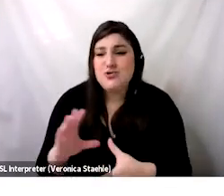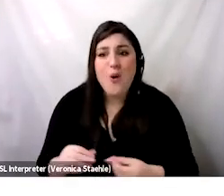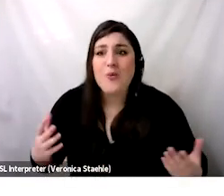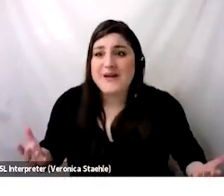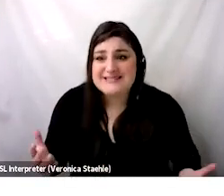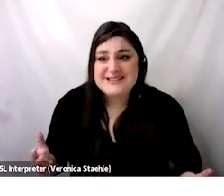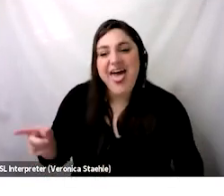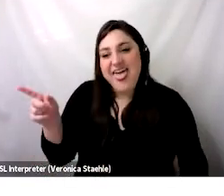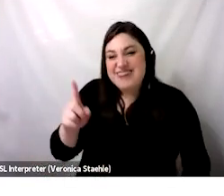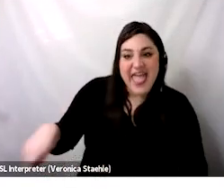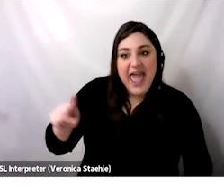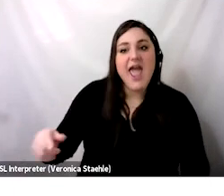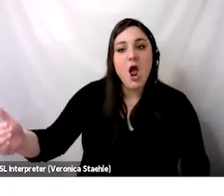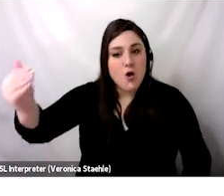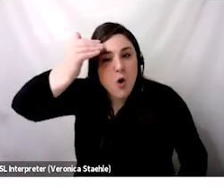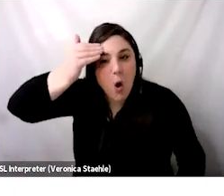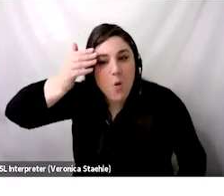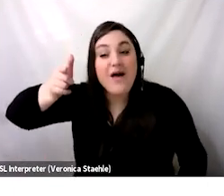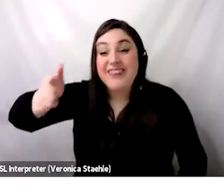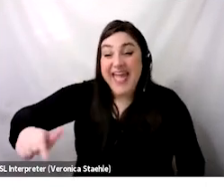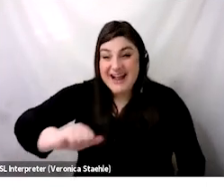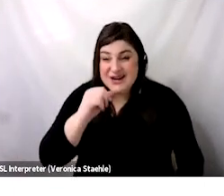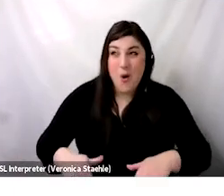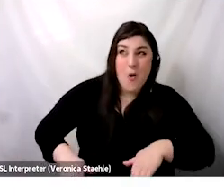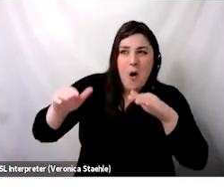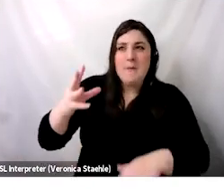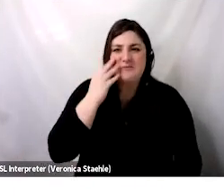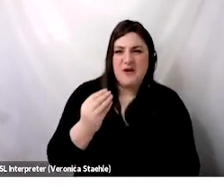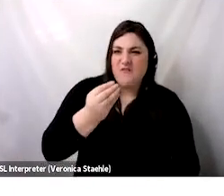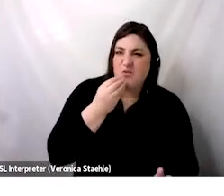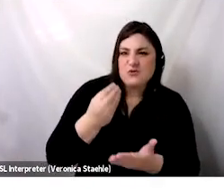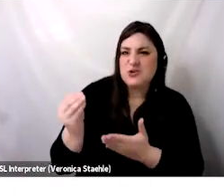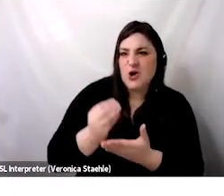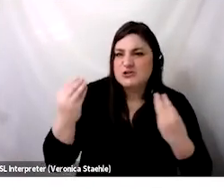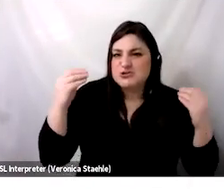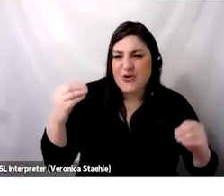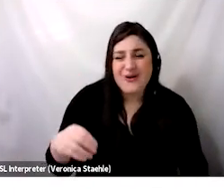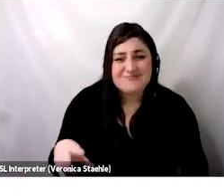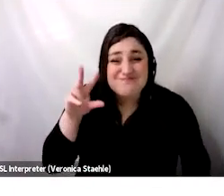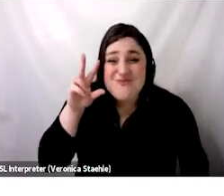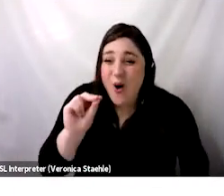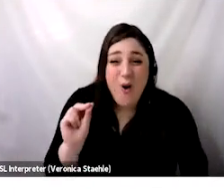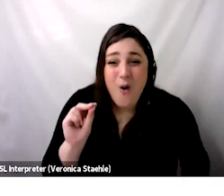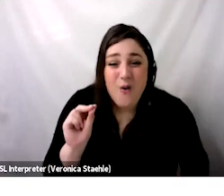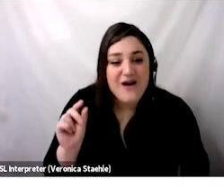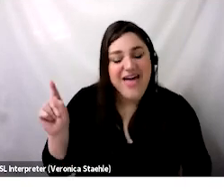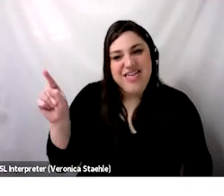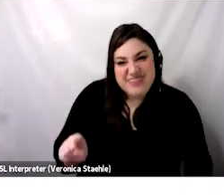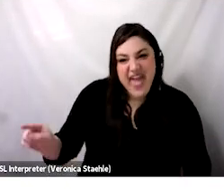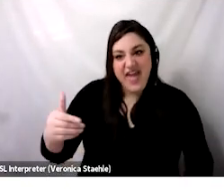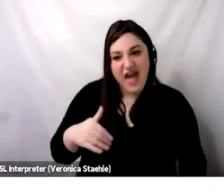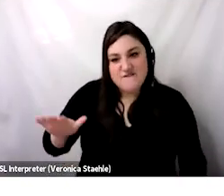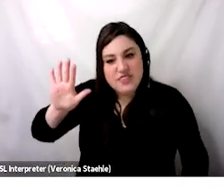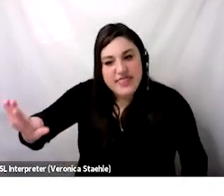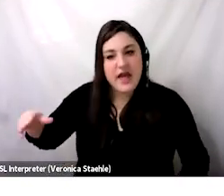No, they went on the farm. They sat around and told stories of generations,